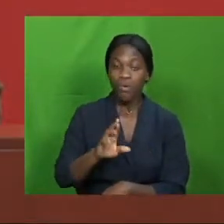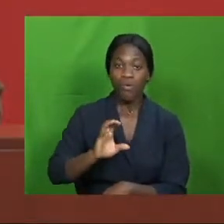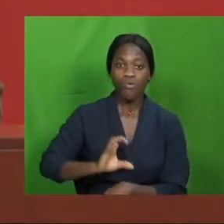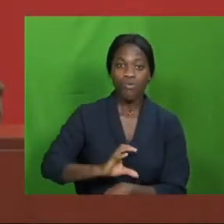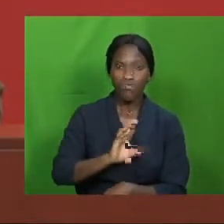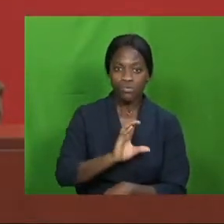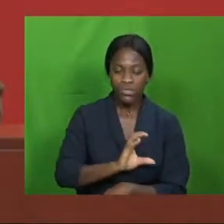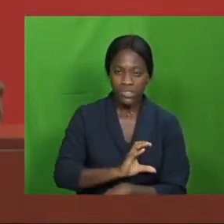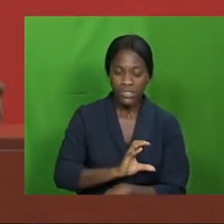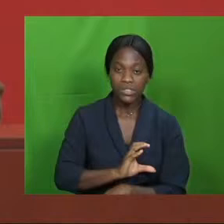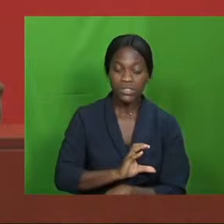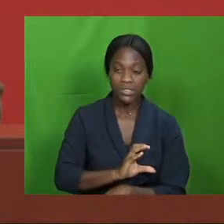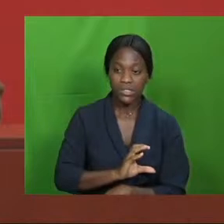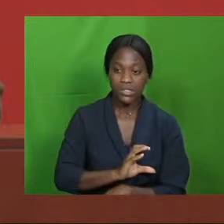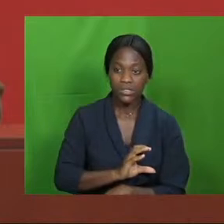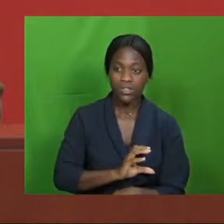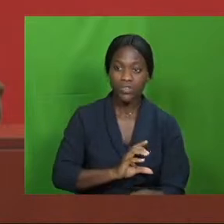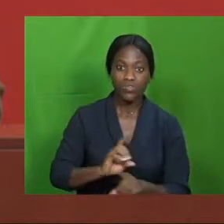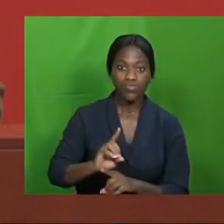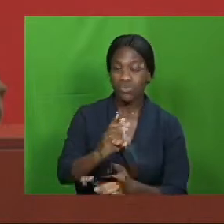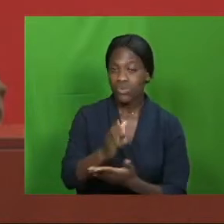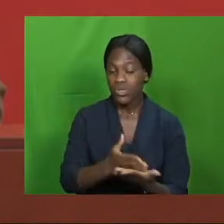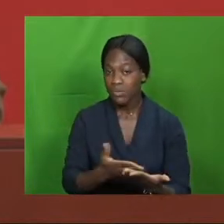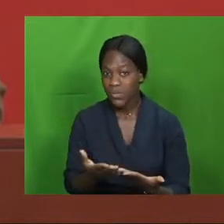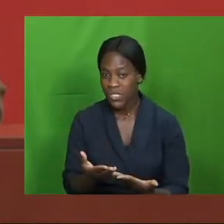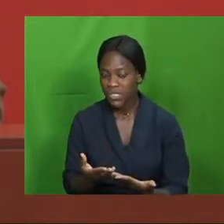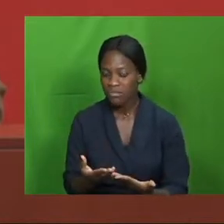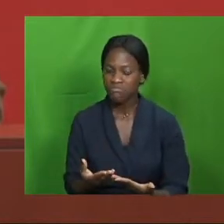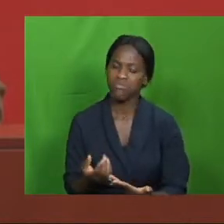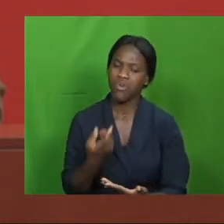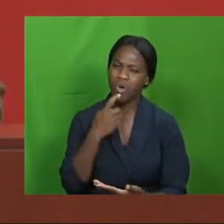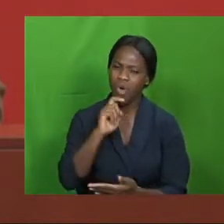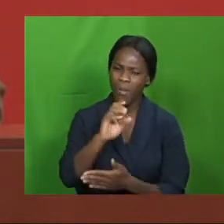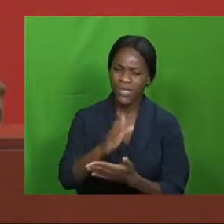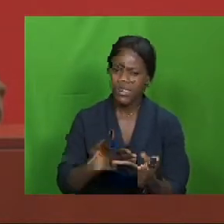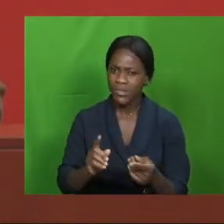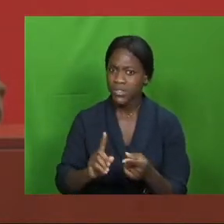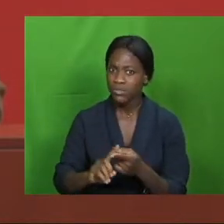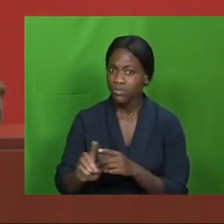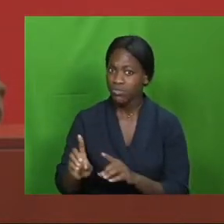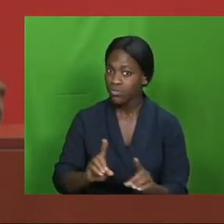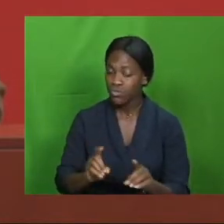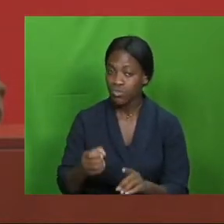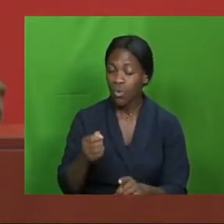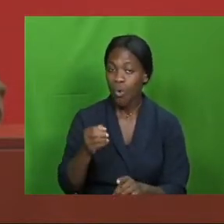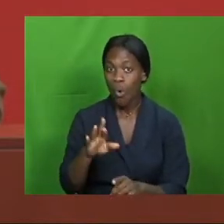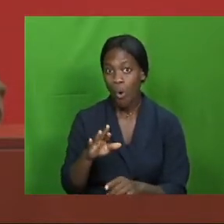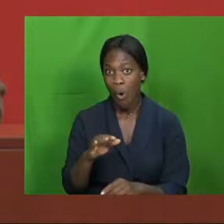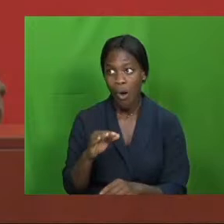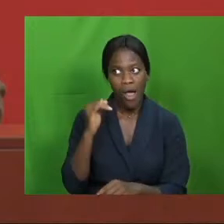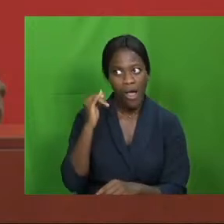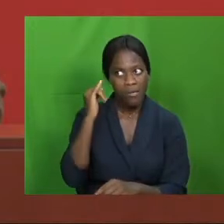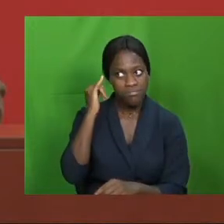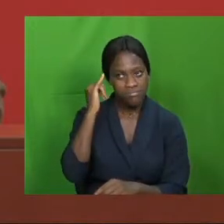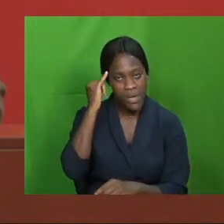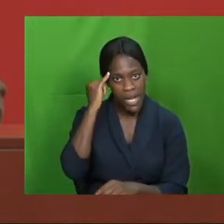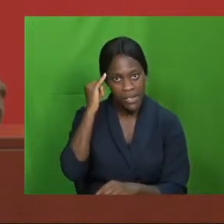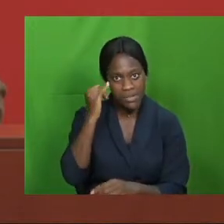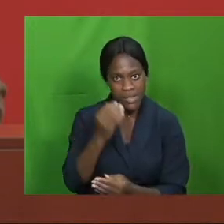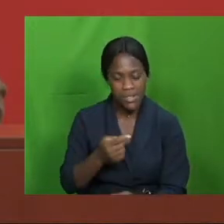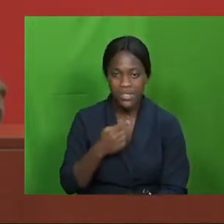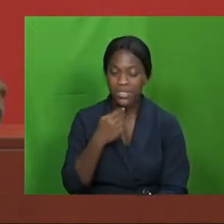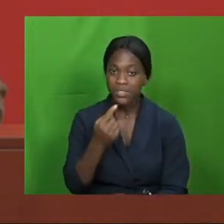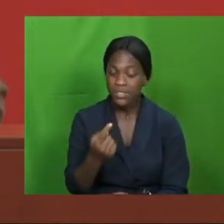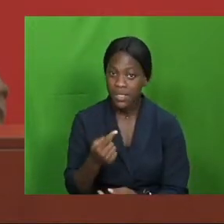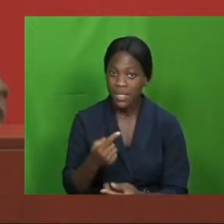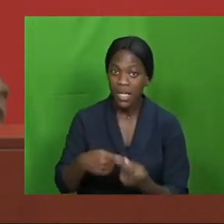something, order something to be done, or express an opinion concerning some matter, unquote.